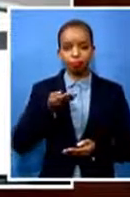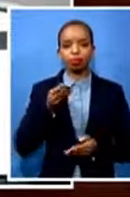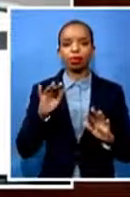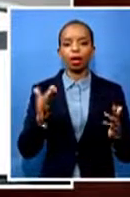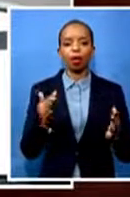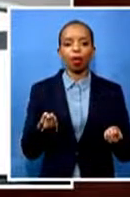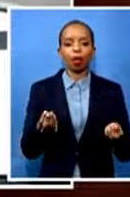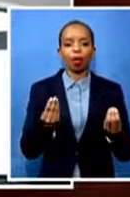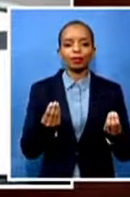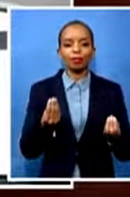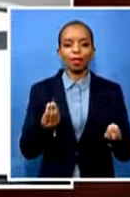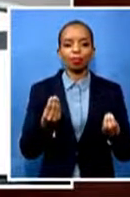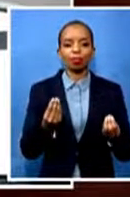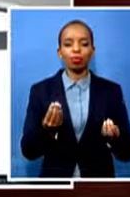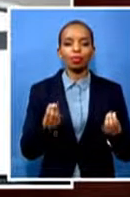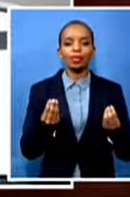is